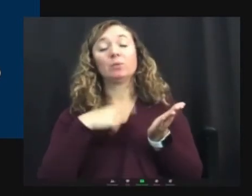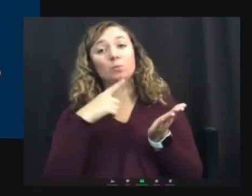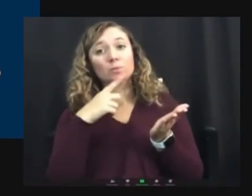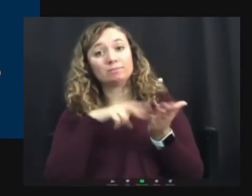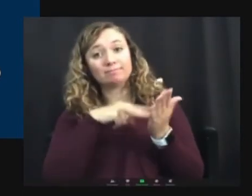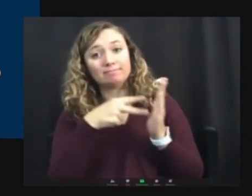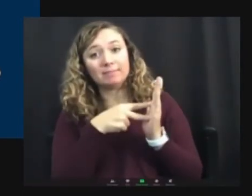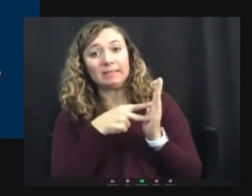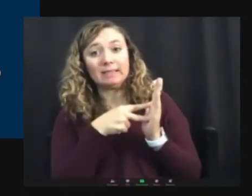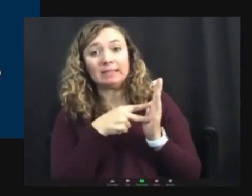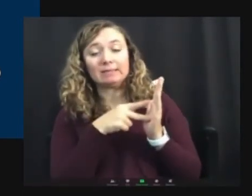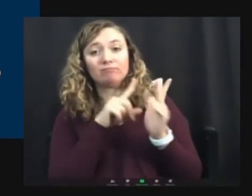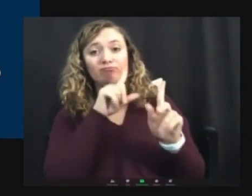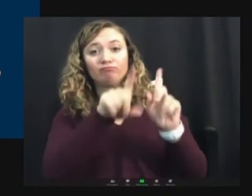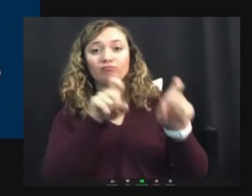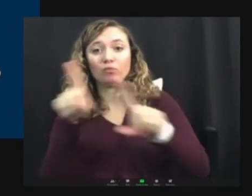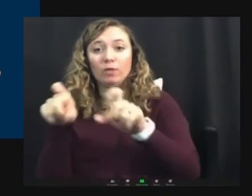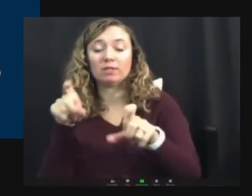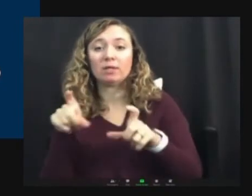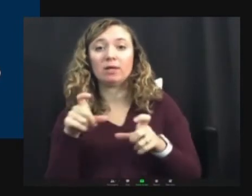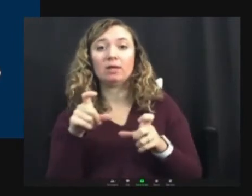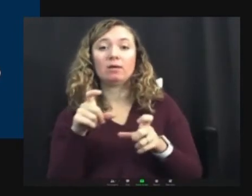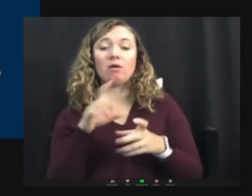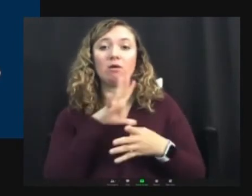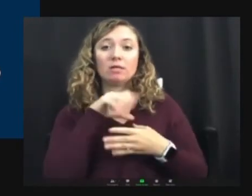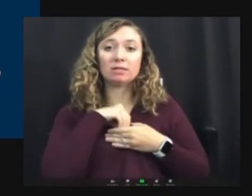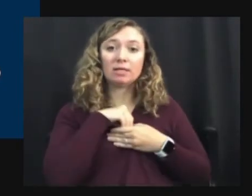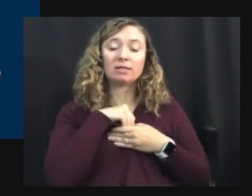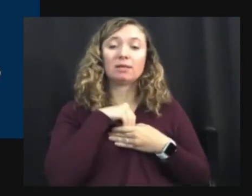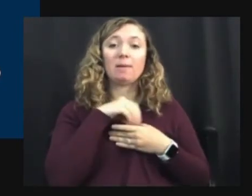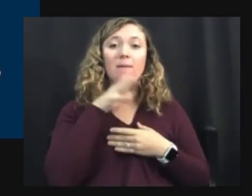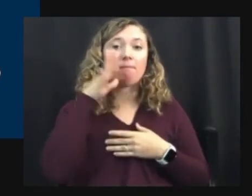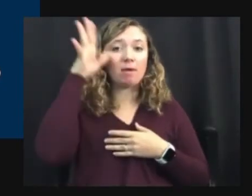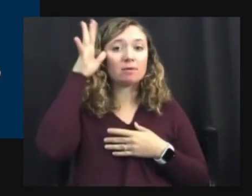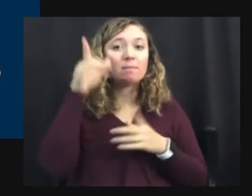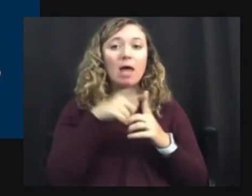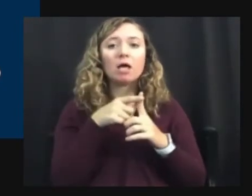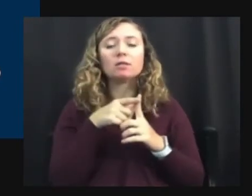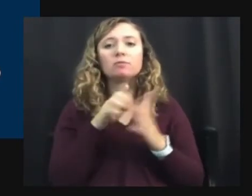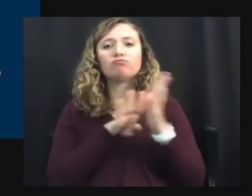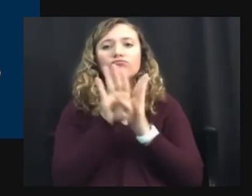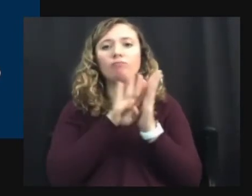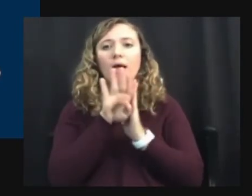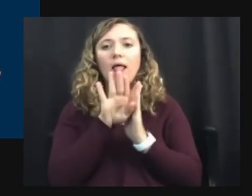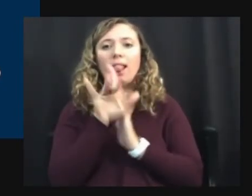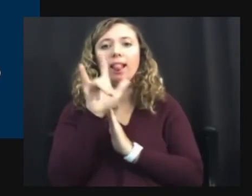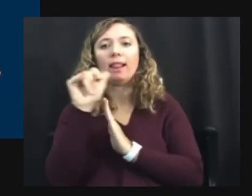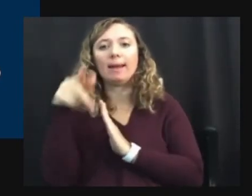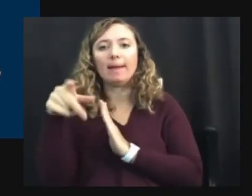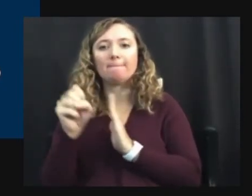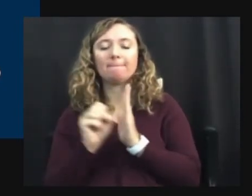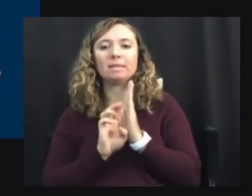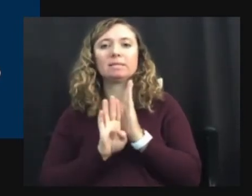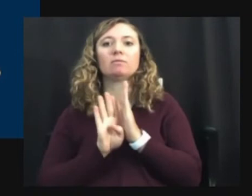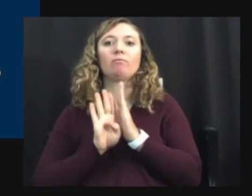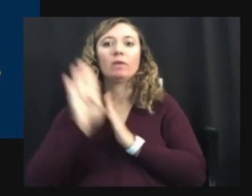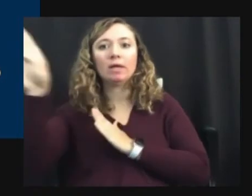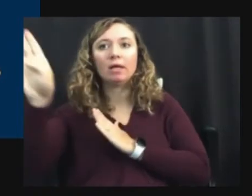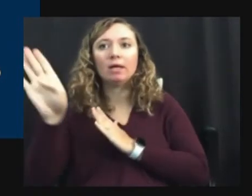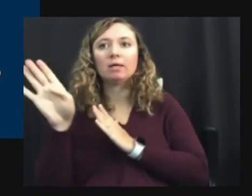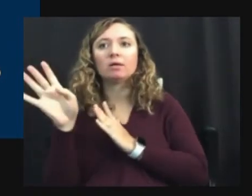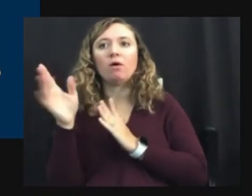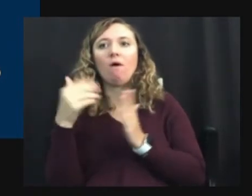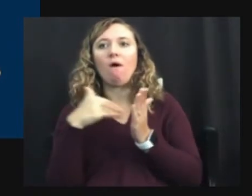parents with autistic kids about developmental leaps, it seems like most autistic kids hit the leaps at about the